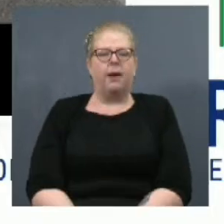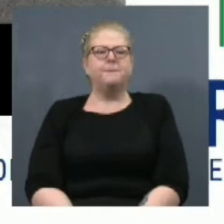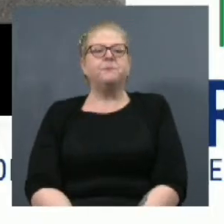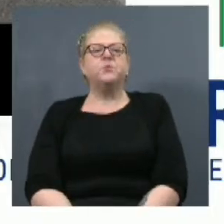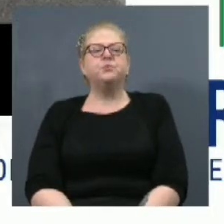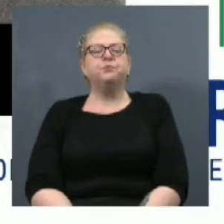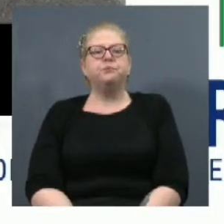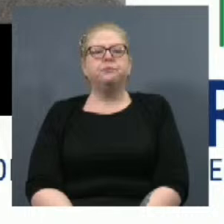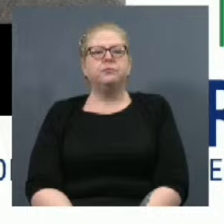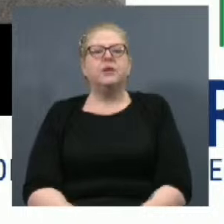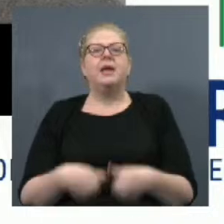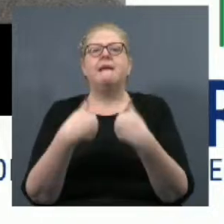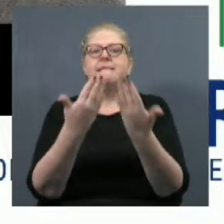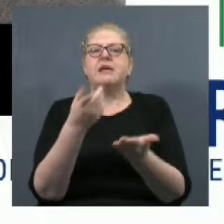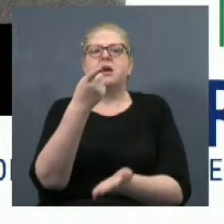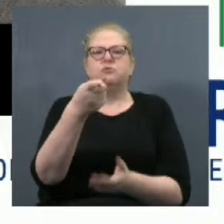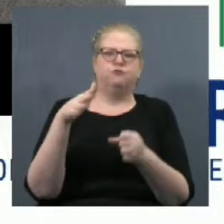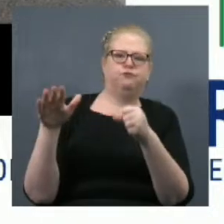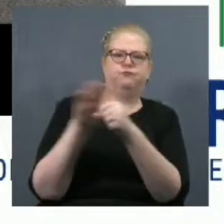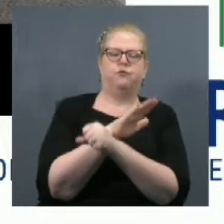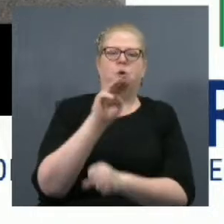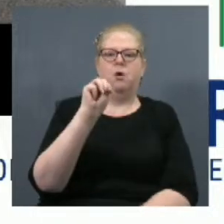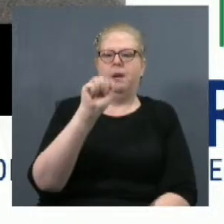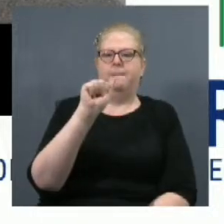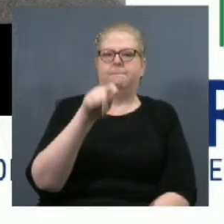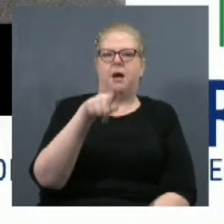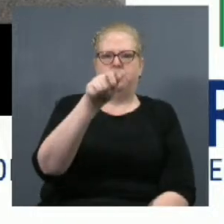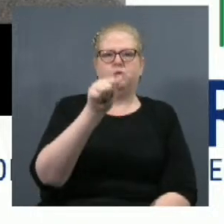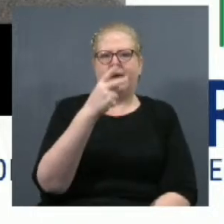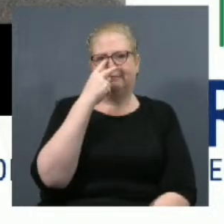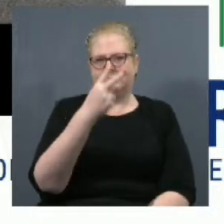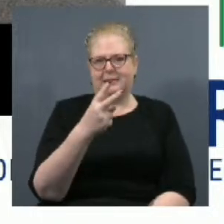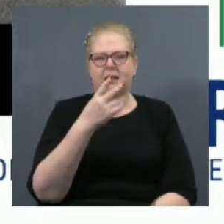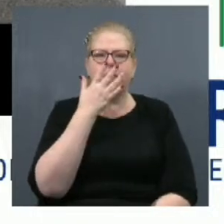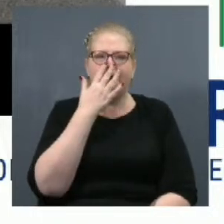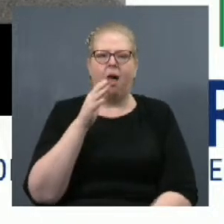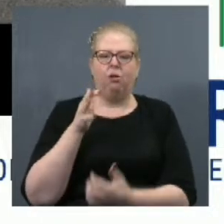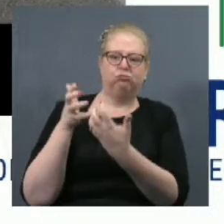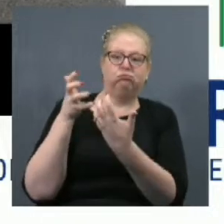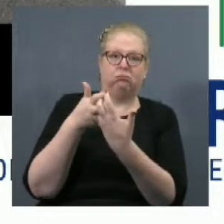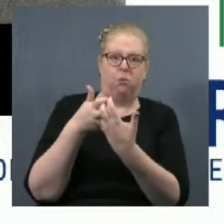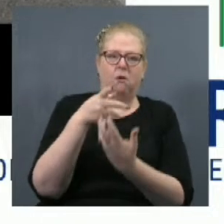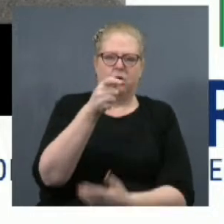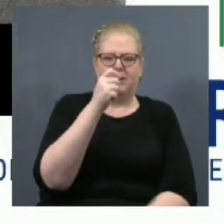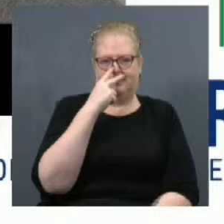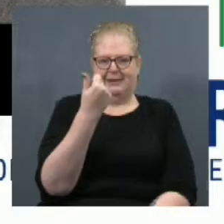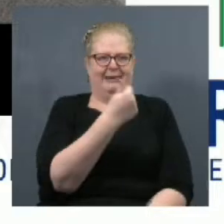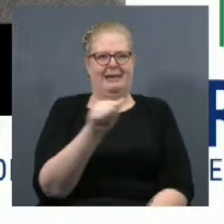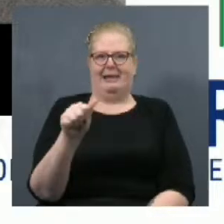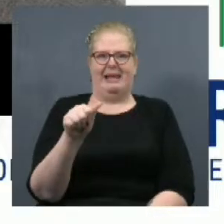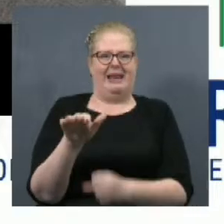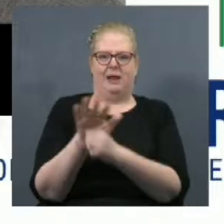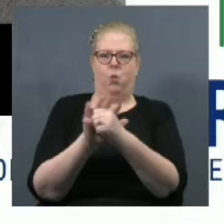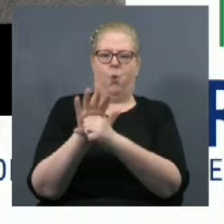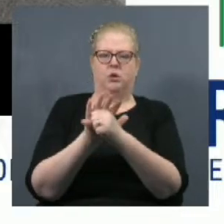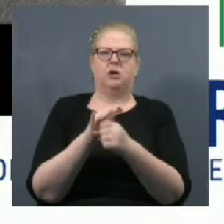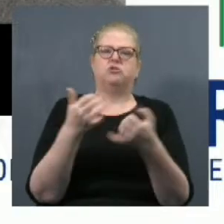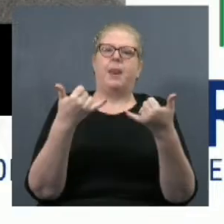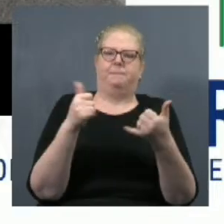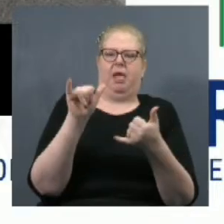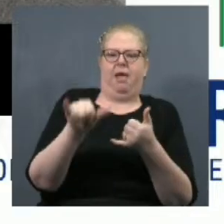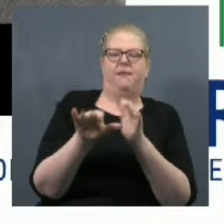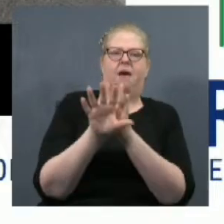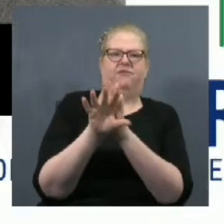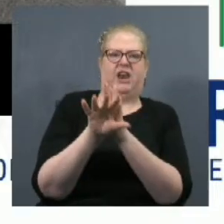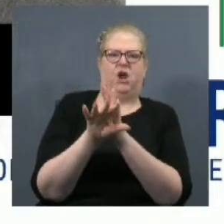it gives you an entire map which is color-coded, and then you can go to any location and you can actually play the video there. So I'm going to